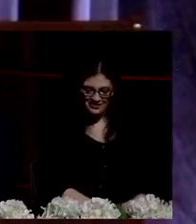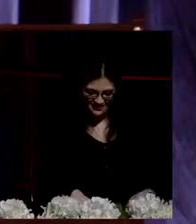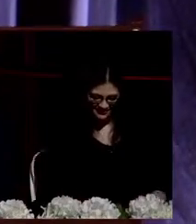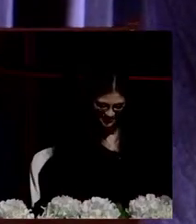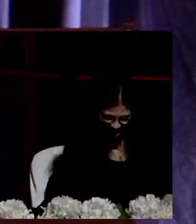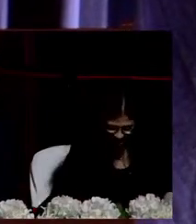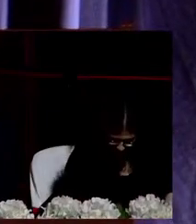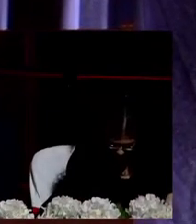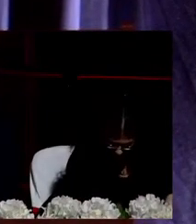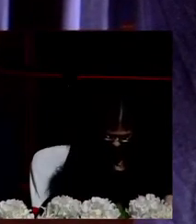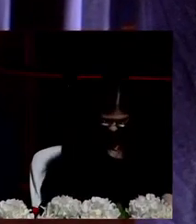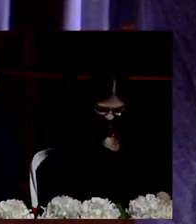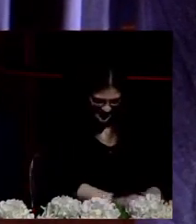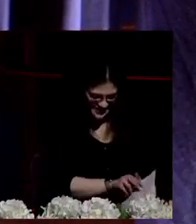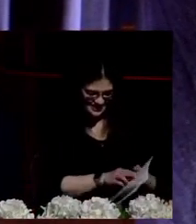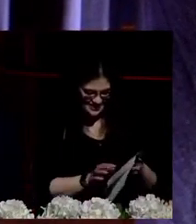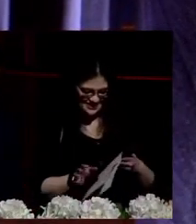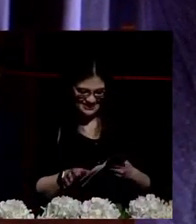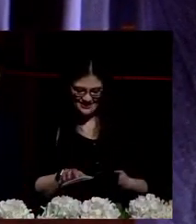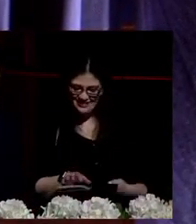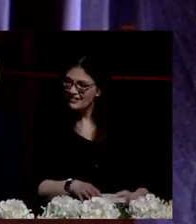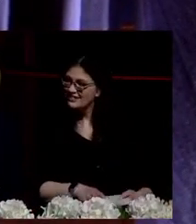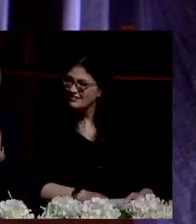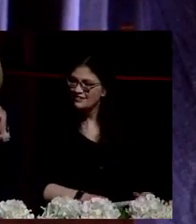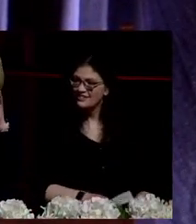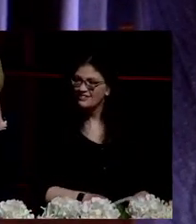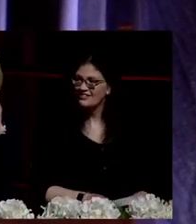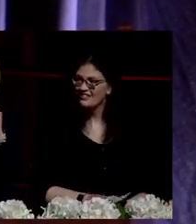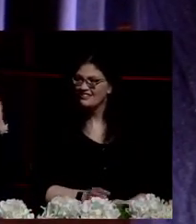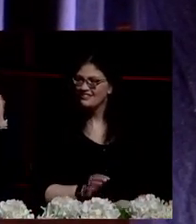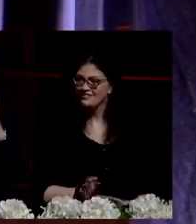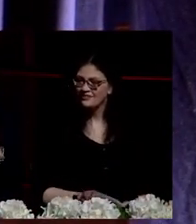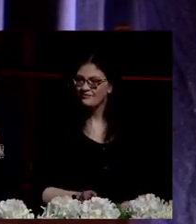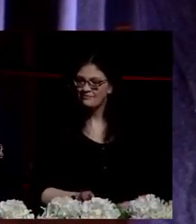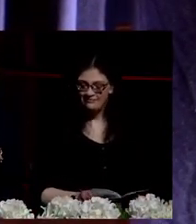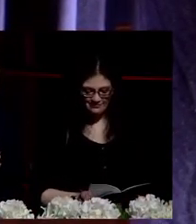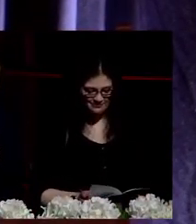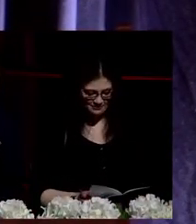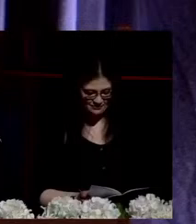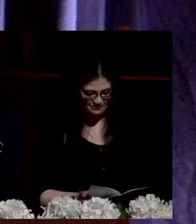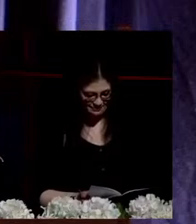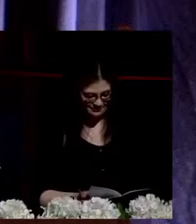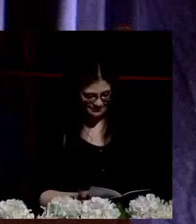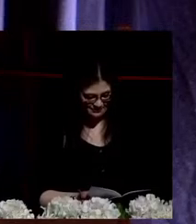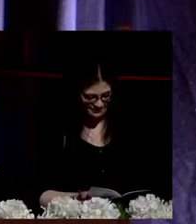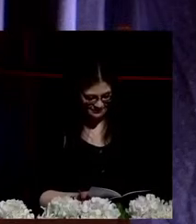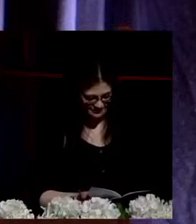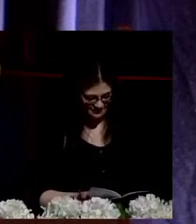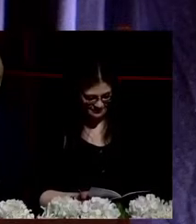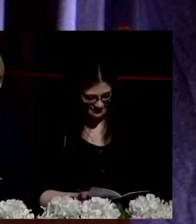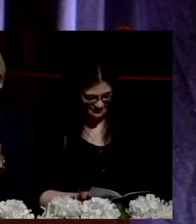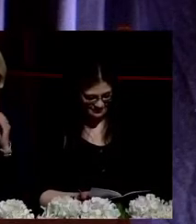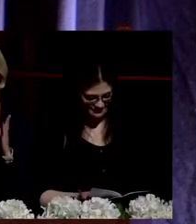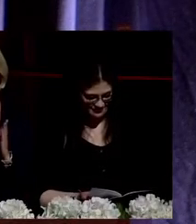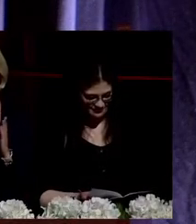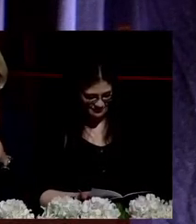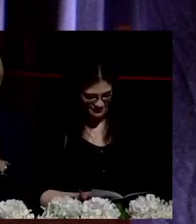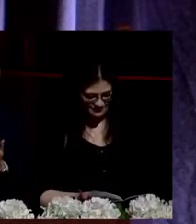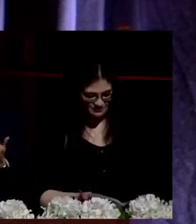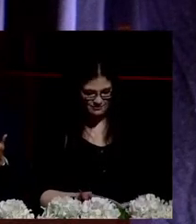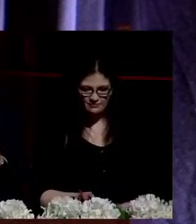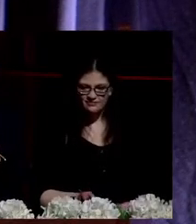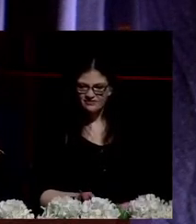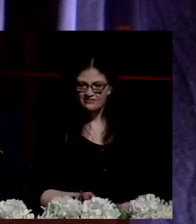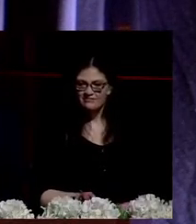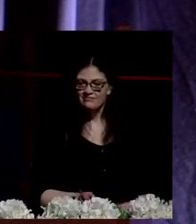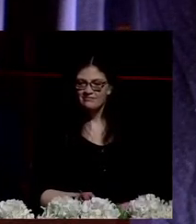Thank you, Mr. Peralta. You're an amazing teacher, and Wooster is lucky you're a cult. Our next speaker is my other half, and where you see her, you see me. I